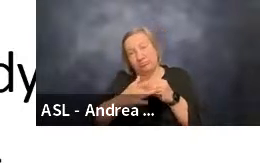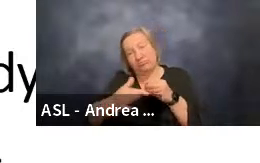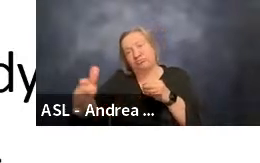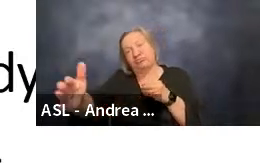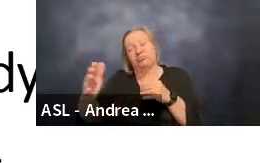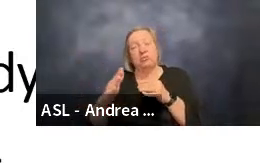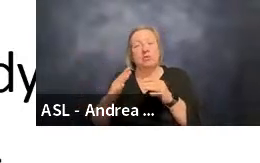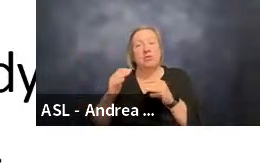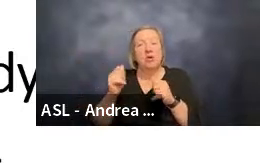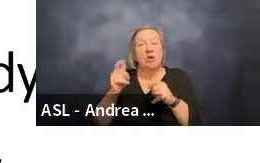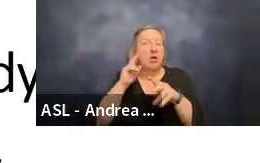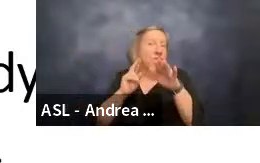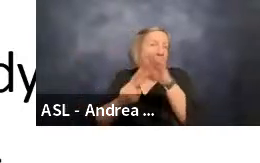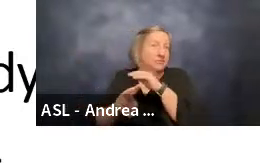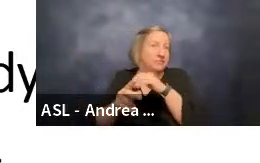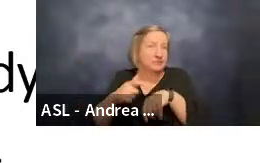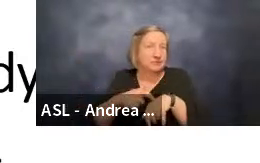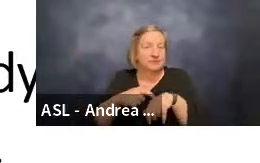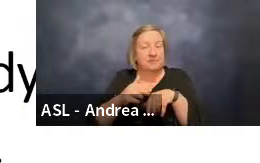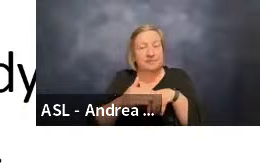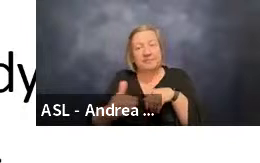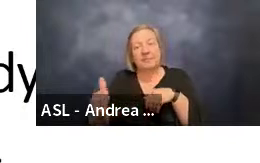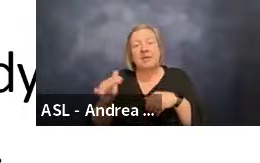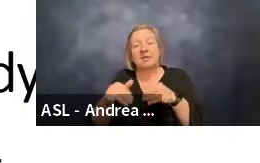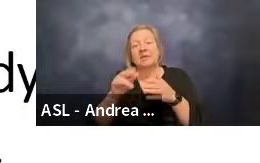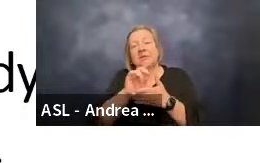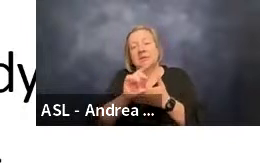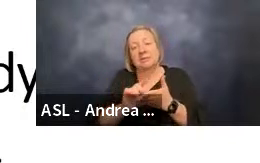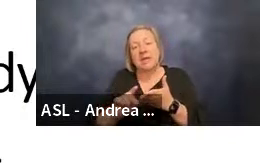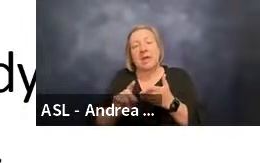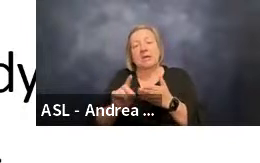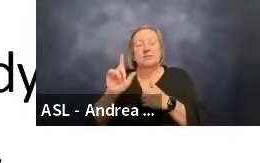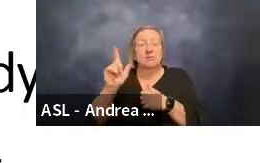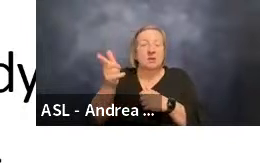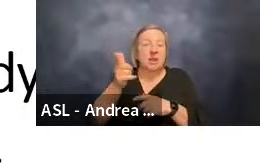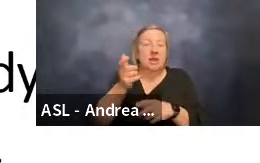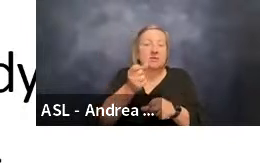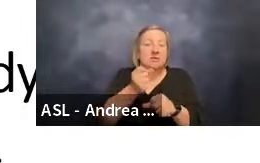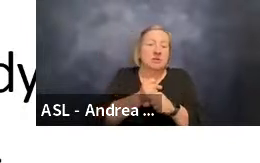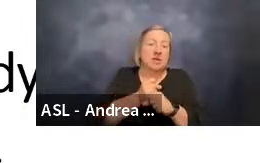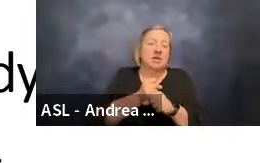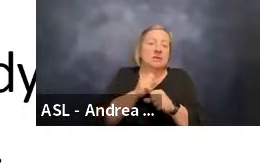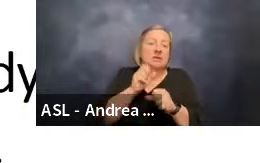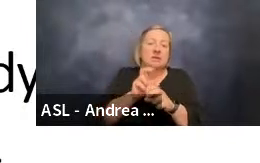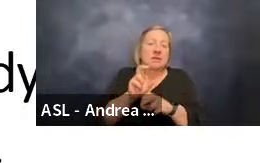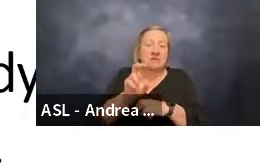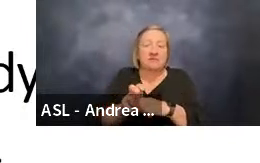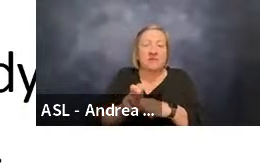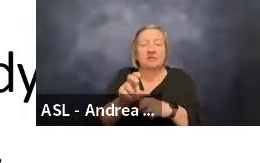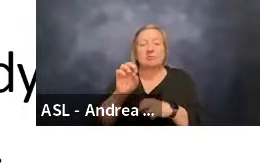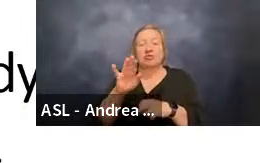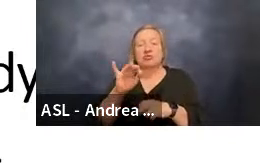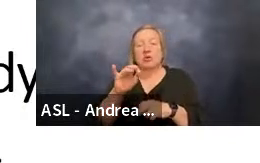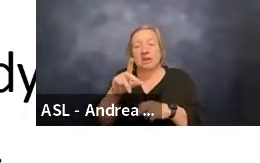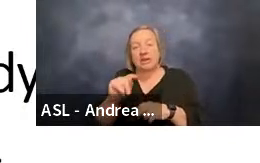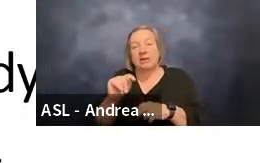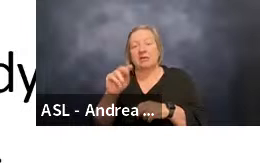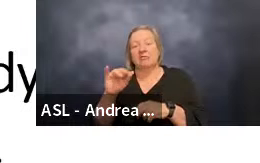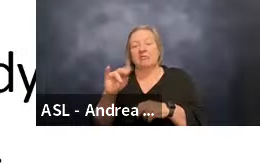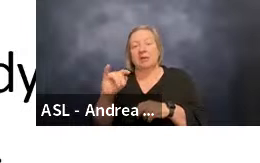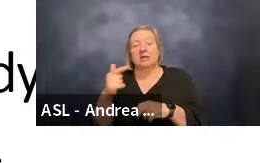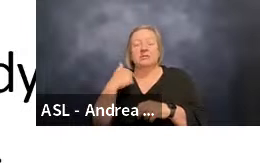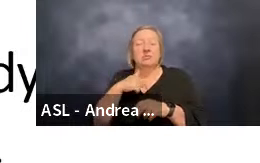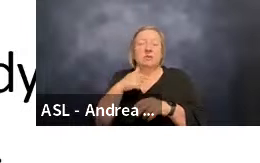forecast horizon. And of course, this is designed to eventually obtain that investment grade credit rating so that we can go sell